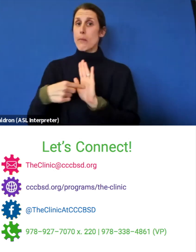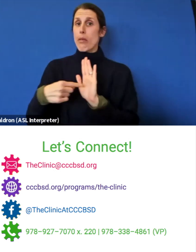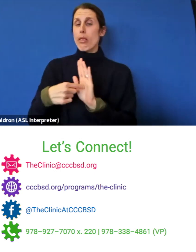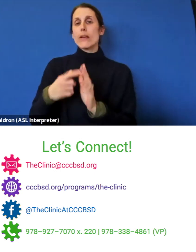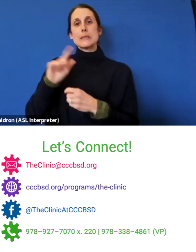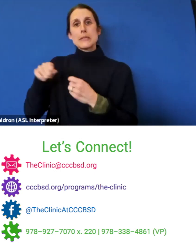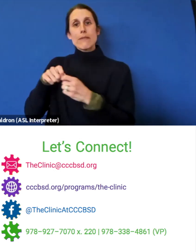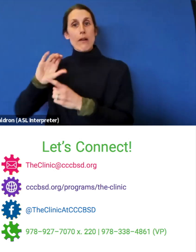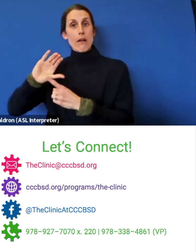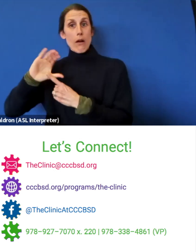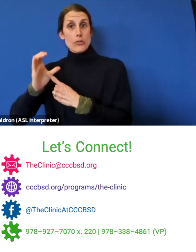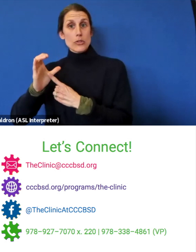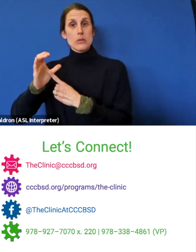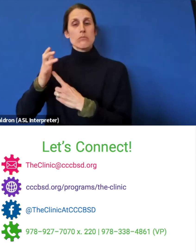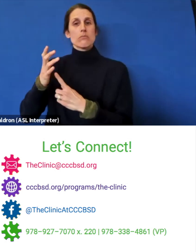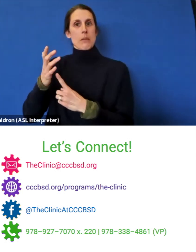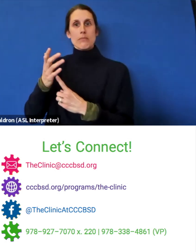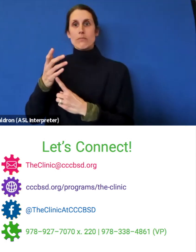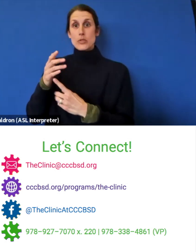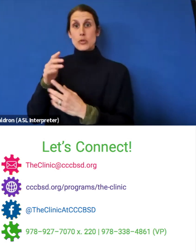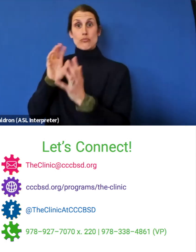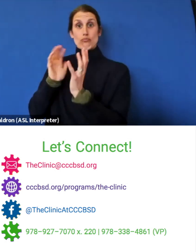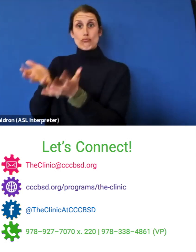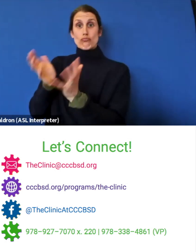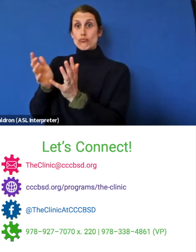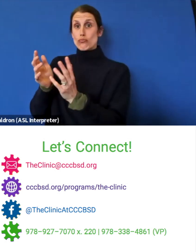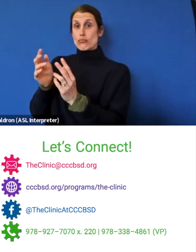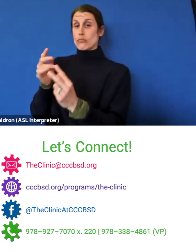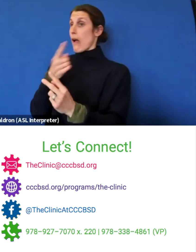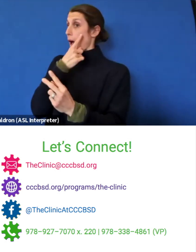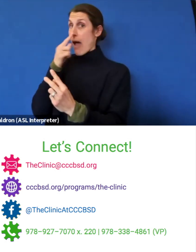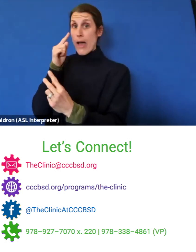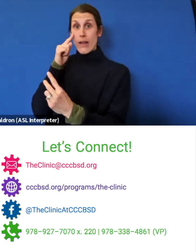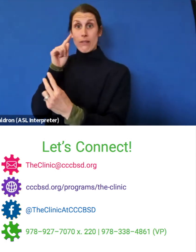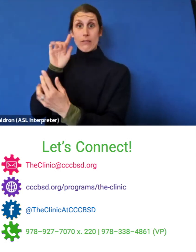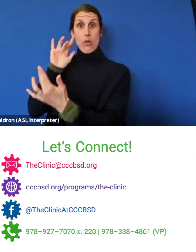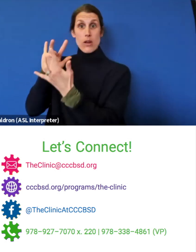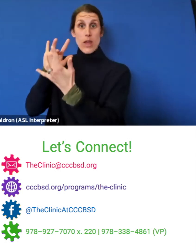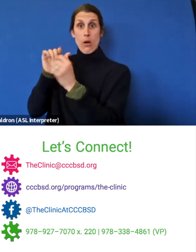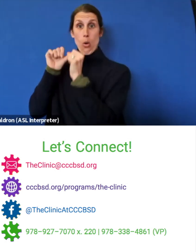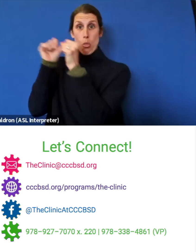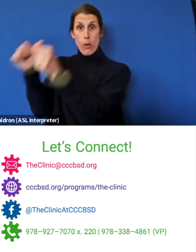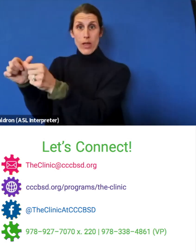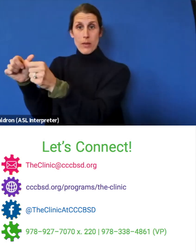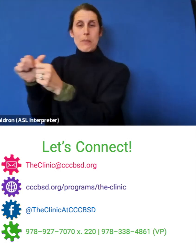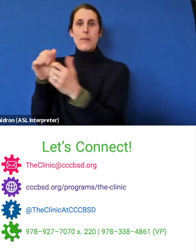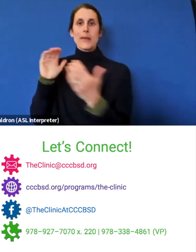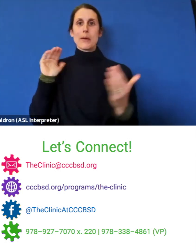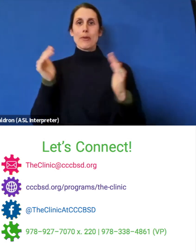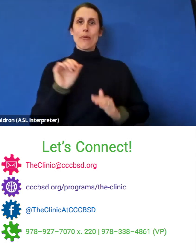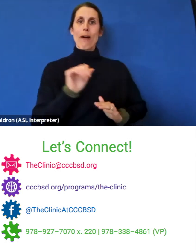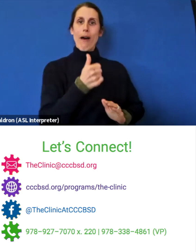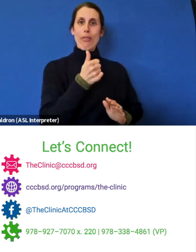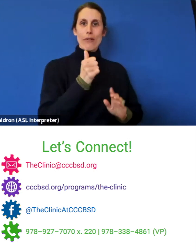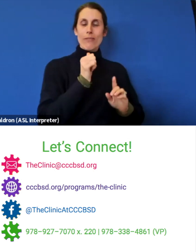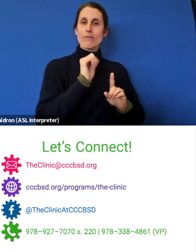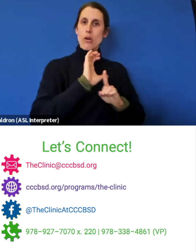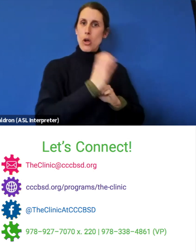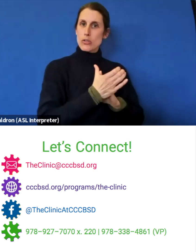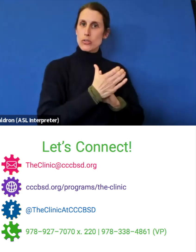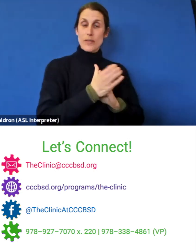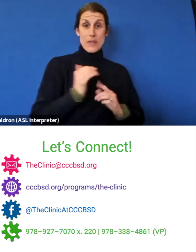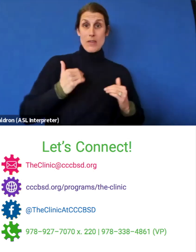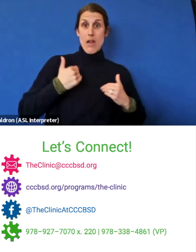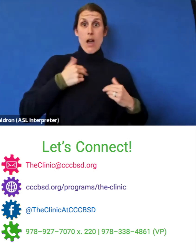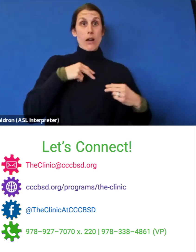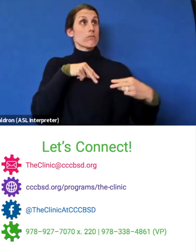have eye contact with somebody the whole time that you're looking at them versus another culture where if you're a younger person, you should never have eye contact with an adult. There's